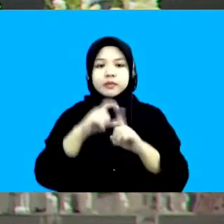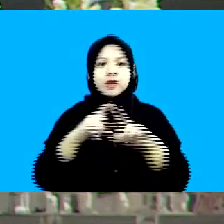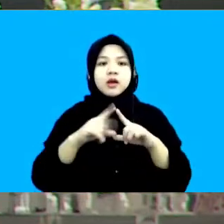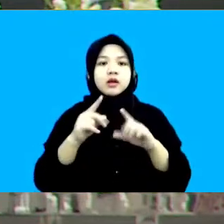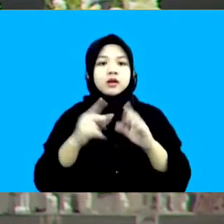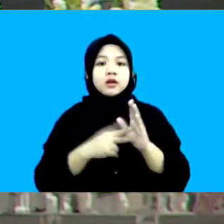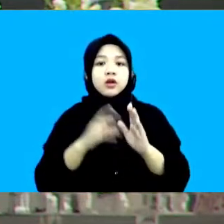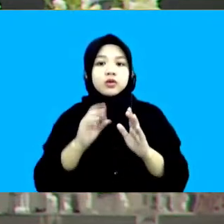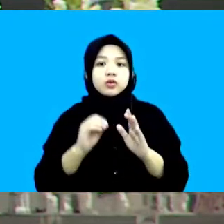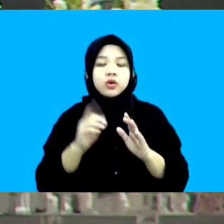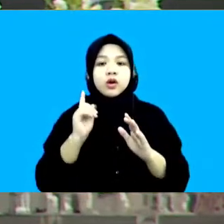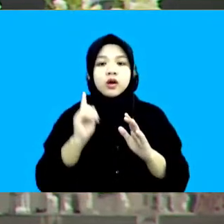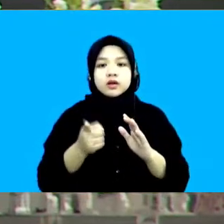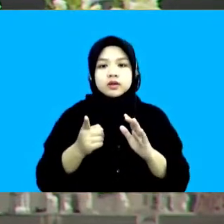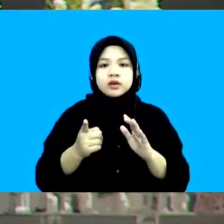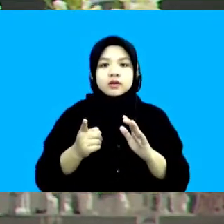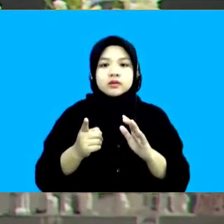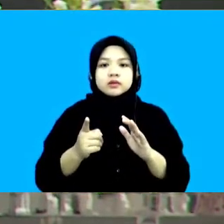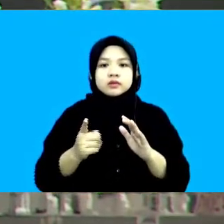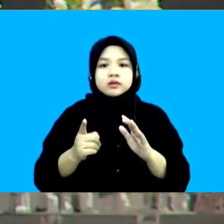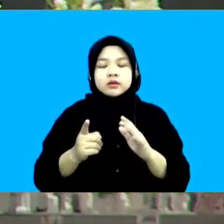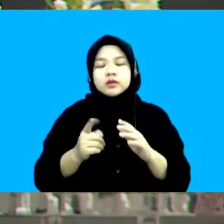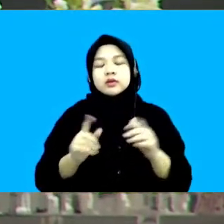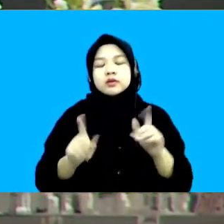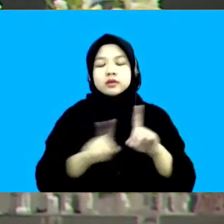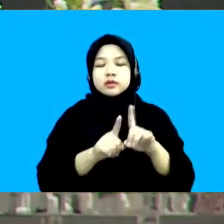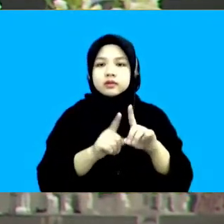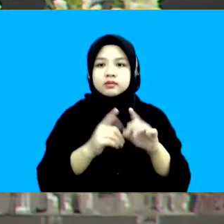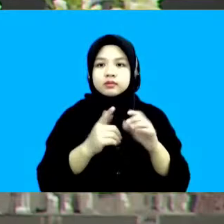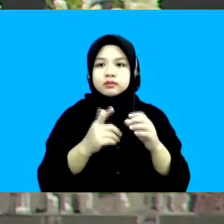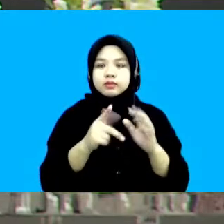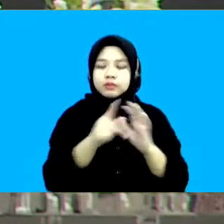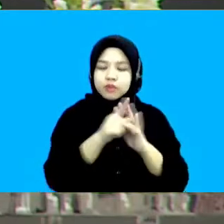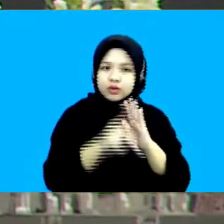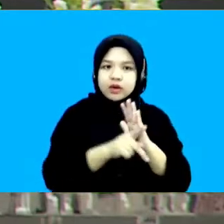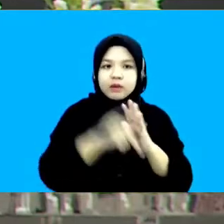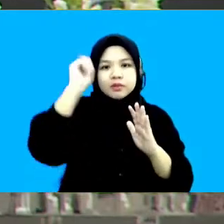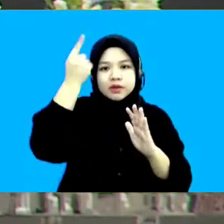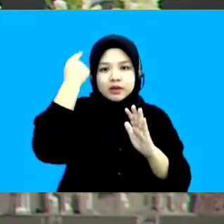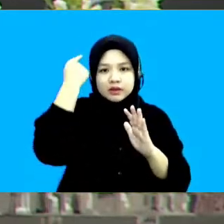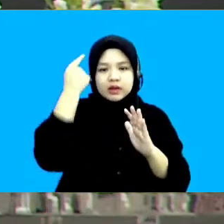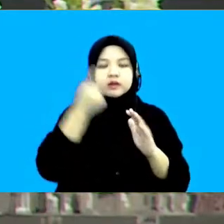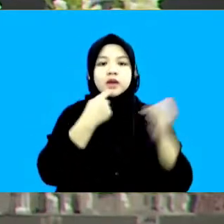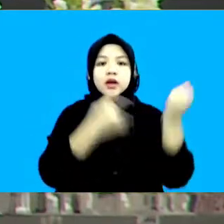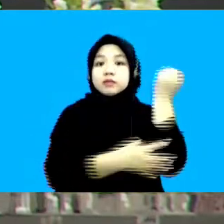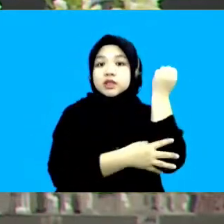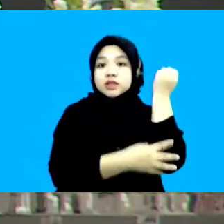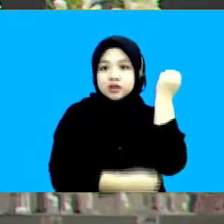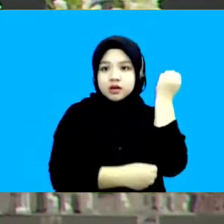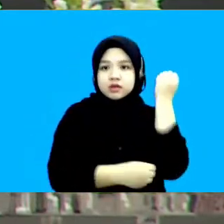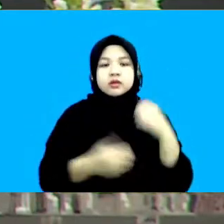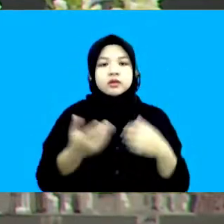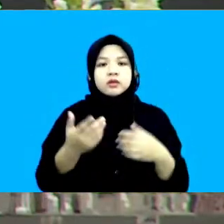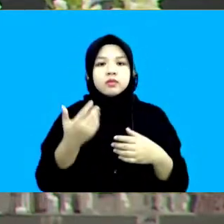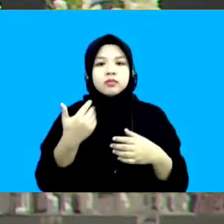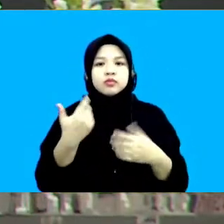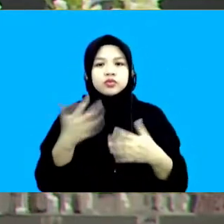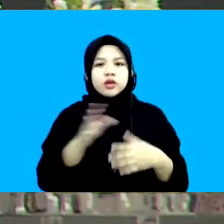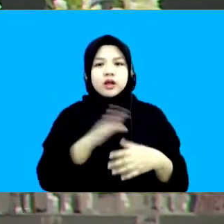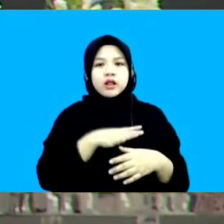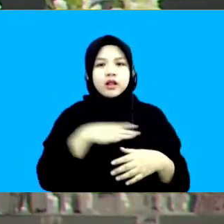development as freedom. Yeah, and I think we learned something on this process of the